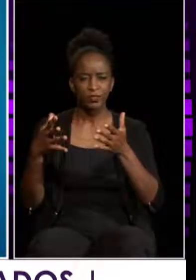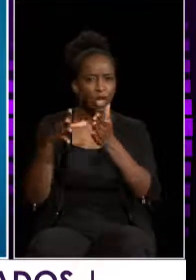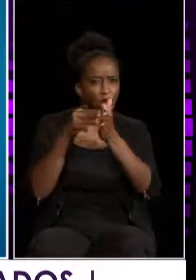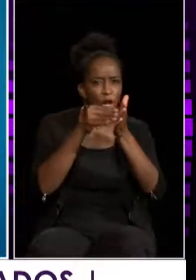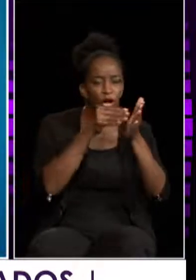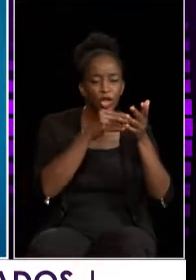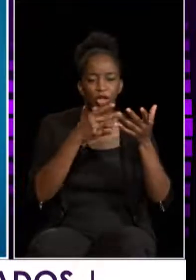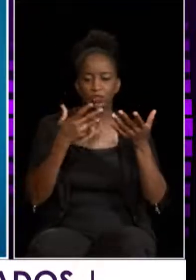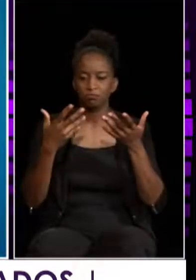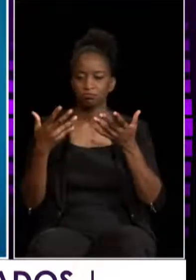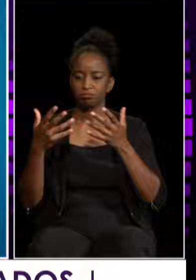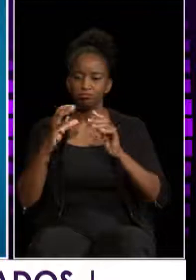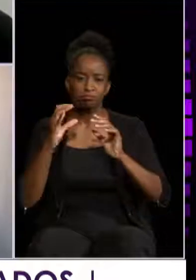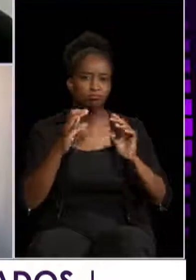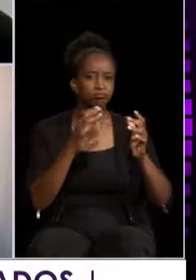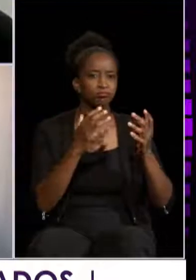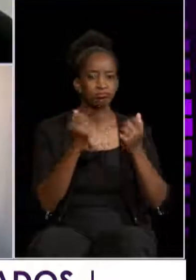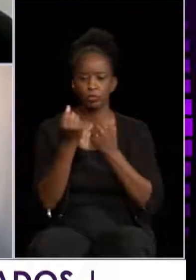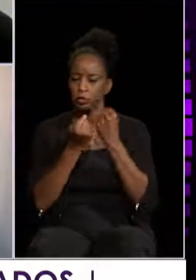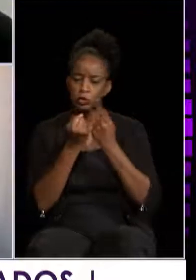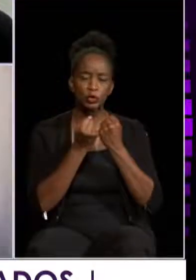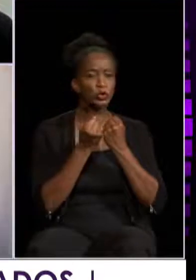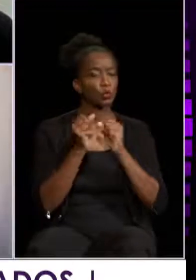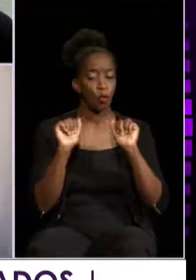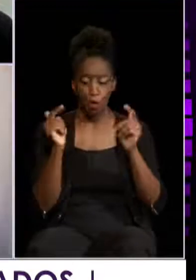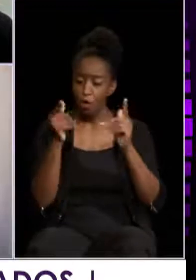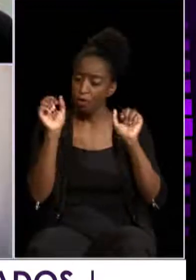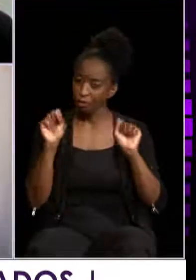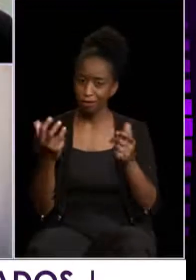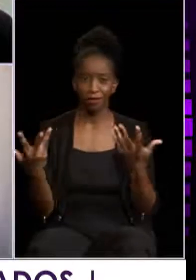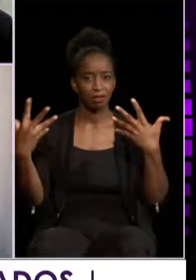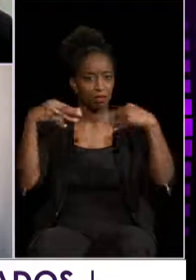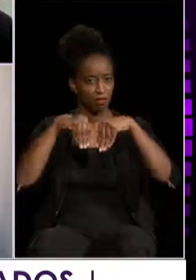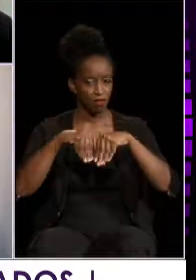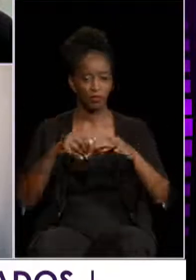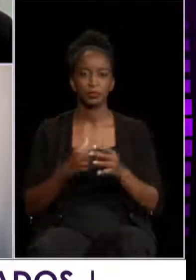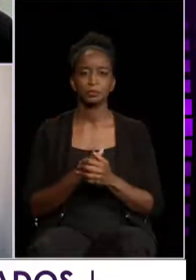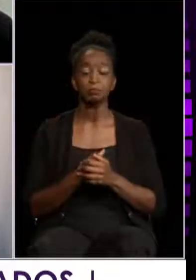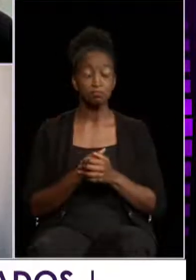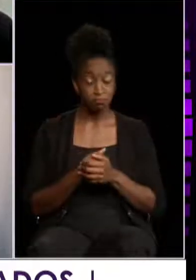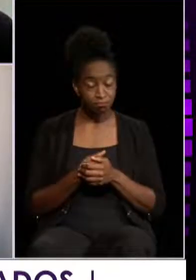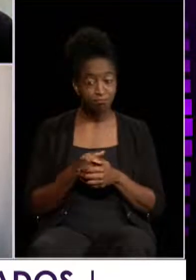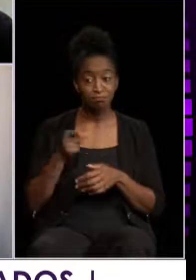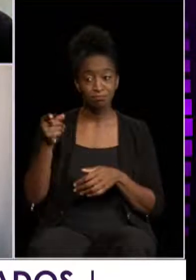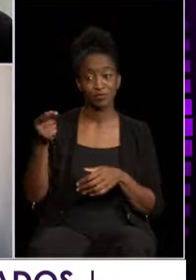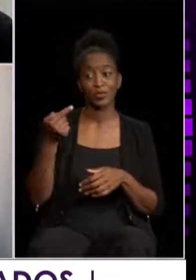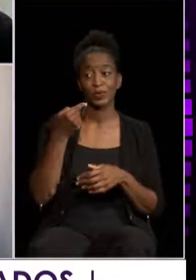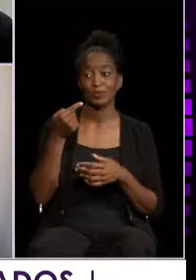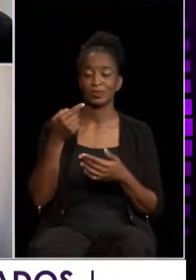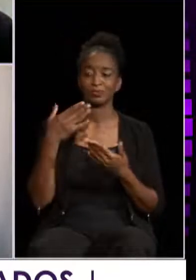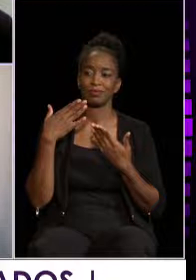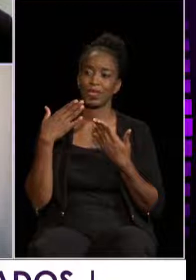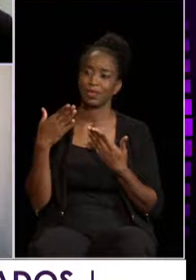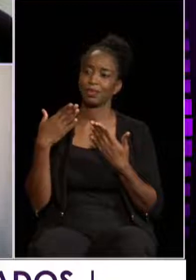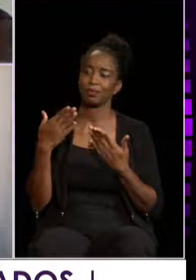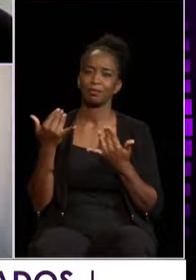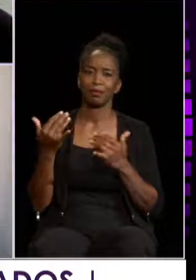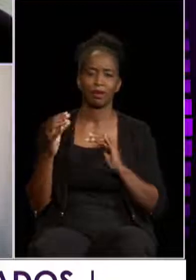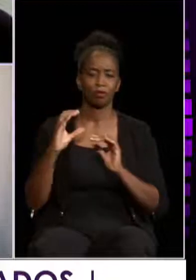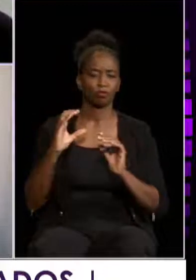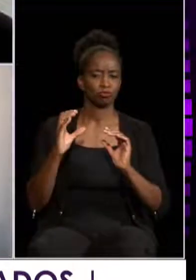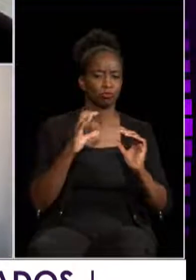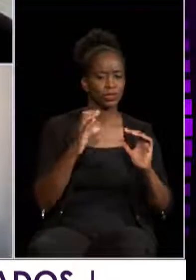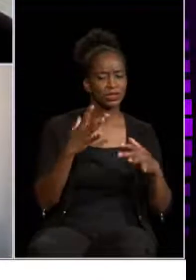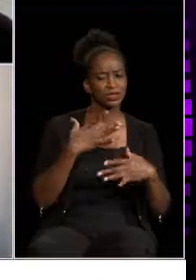based on their neurological patterns and stuff like that. So this is a very, very riveting conversation we're having here today.